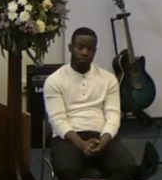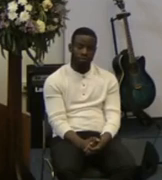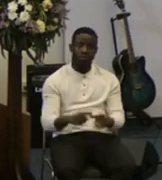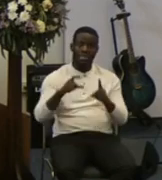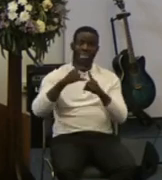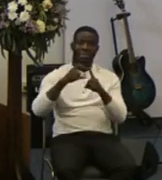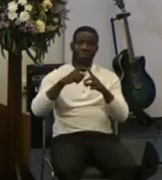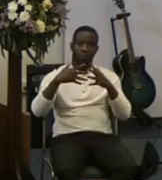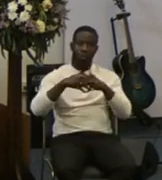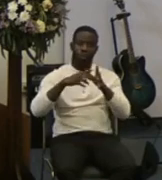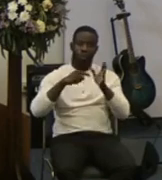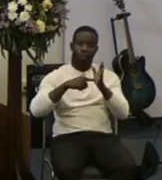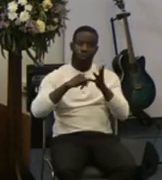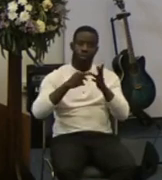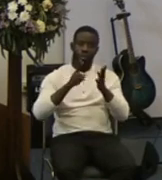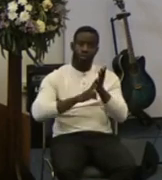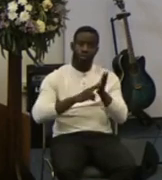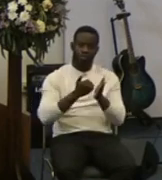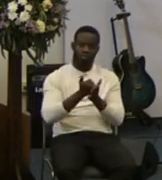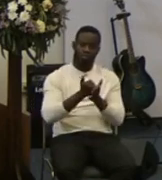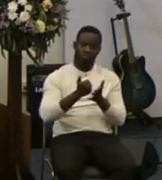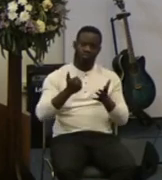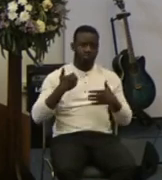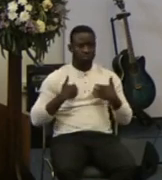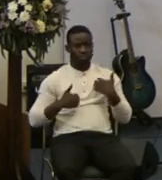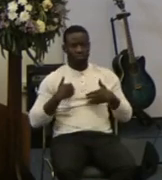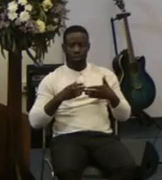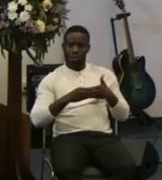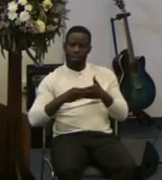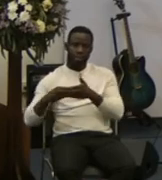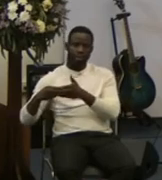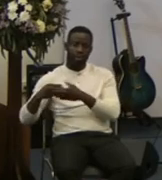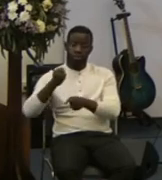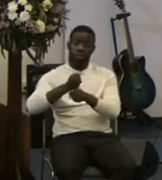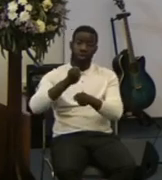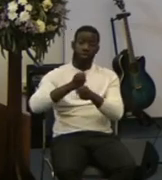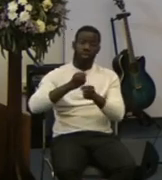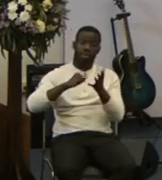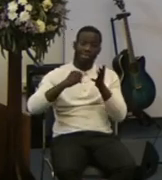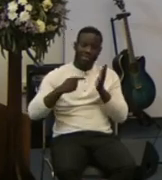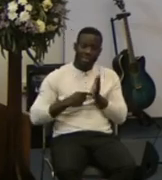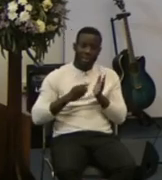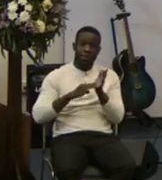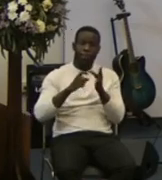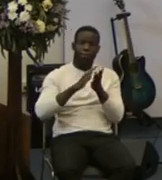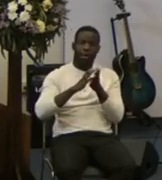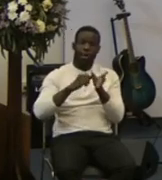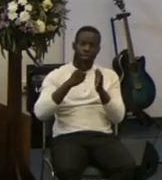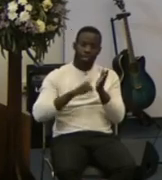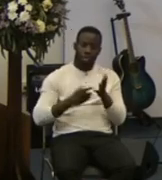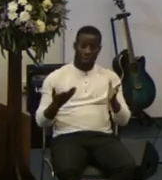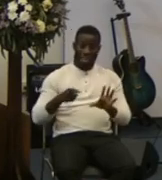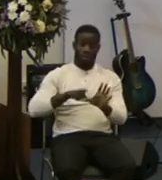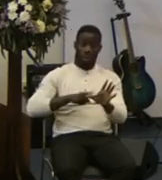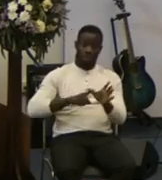David Watson, one of the great charismatic leaders whose church, St. Michael the Belfry in